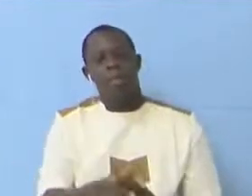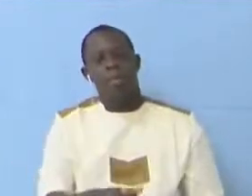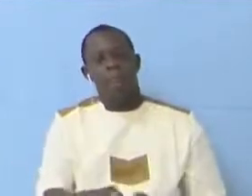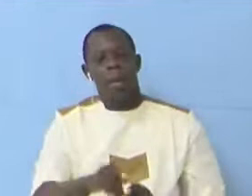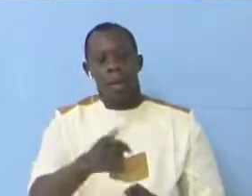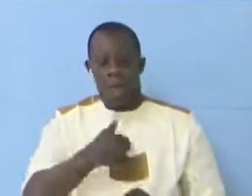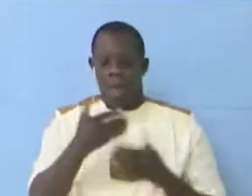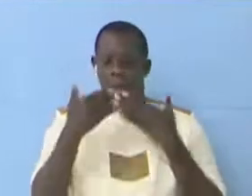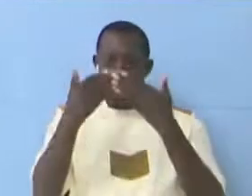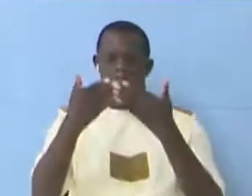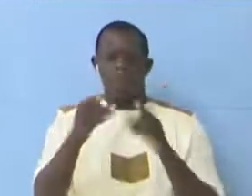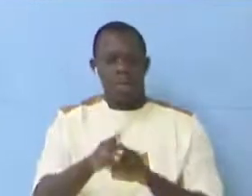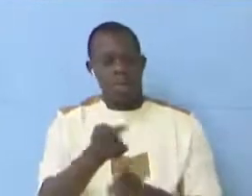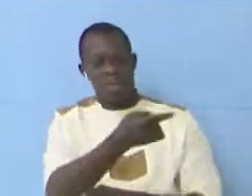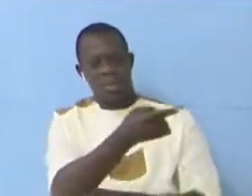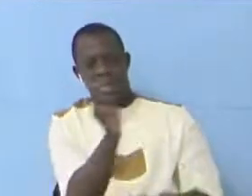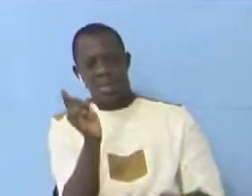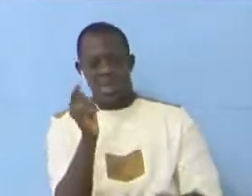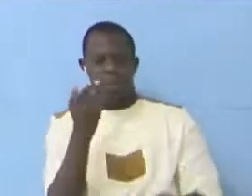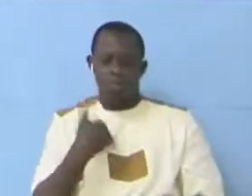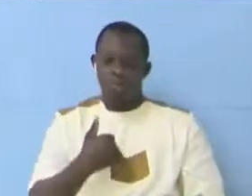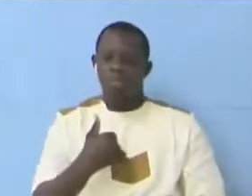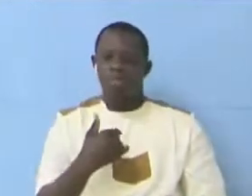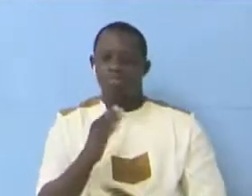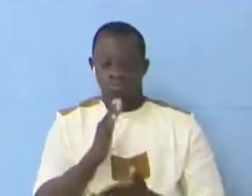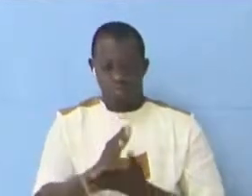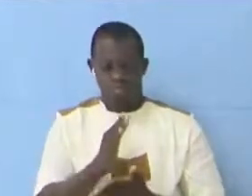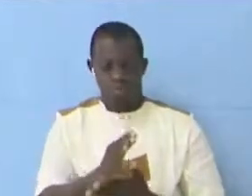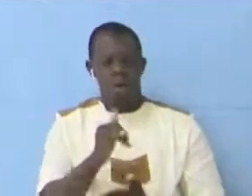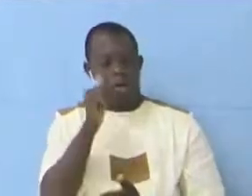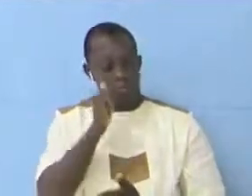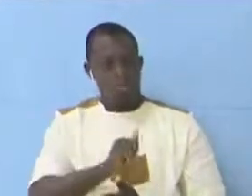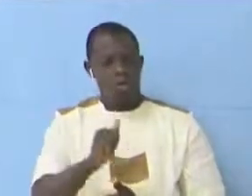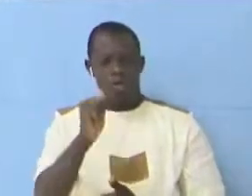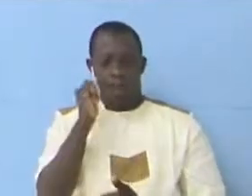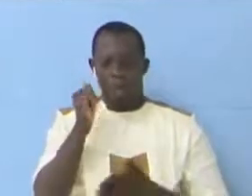I told him I think they are illegal migrants. Looking